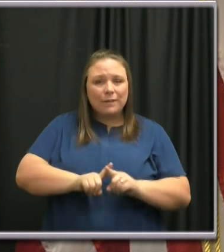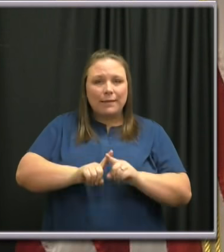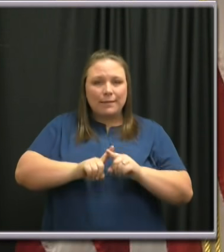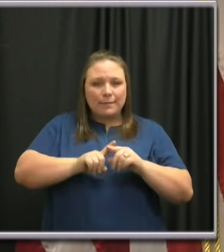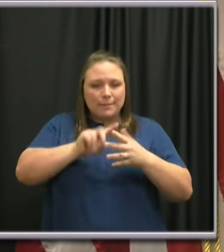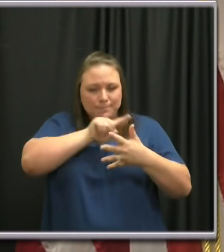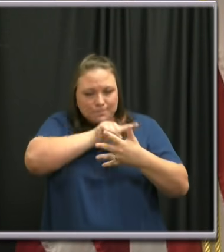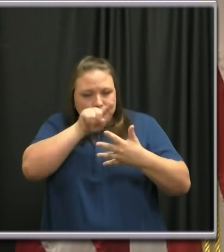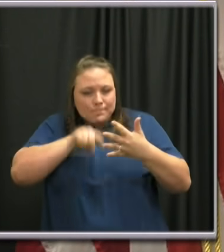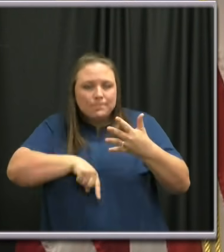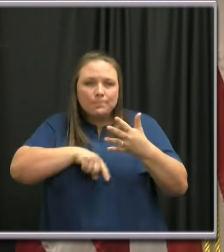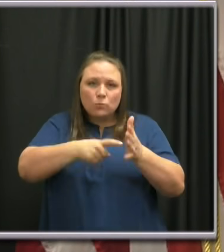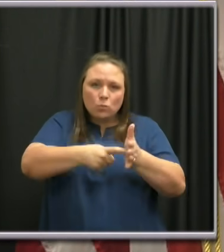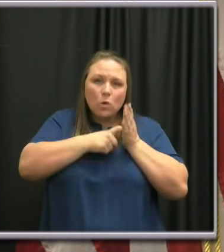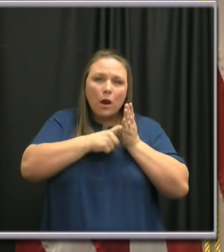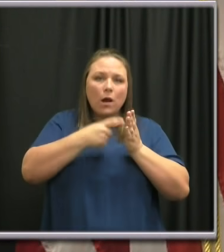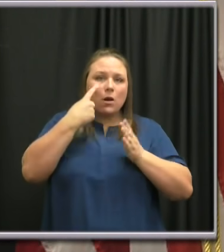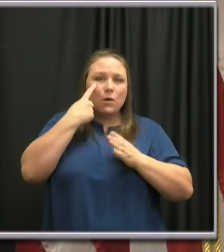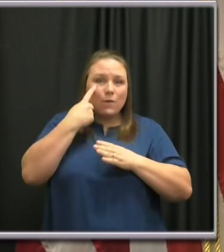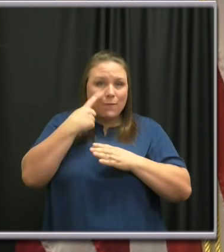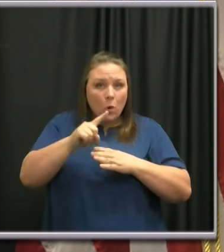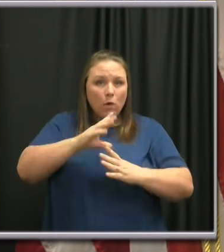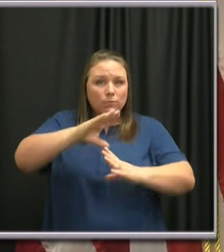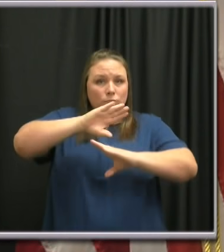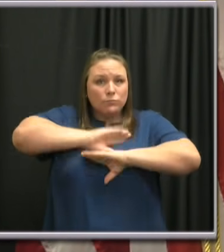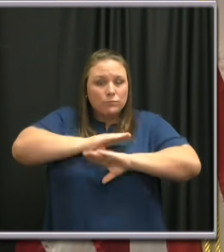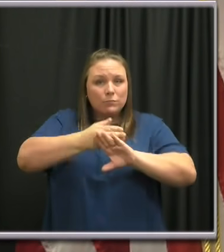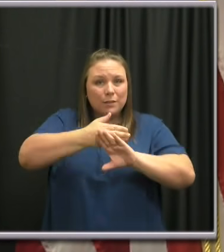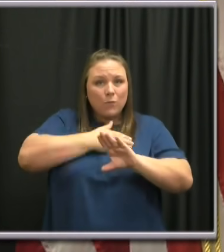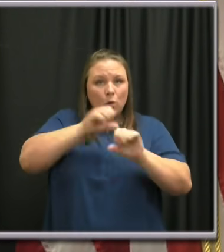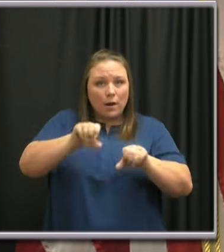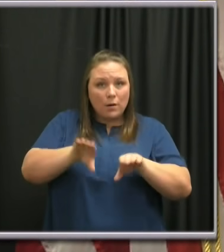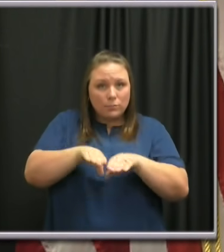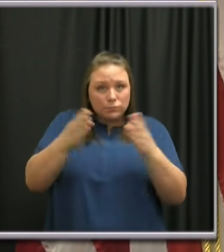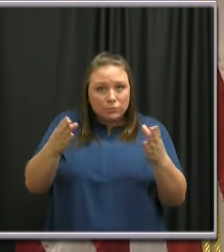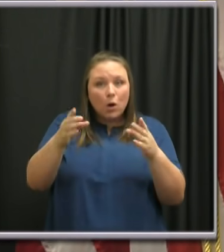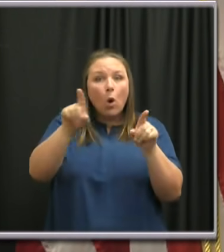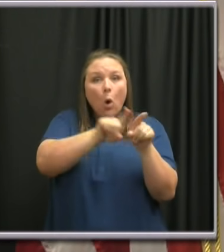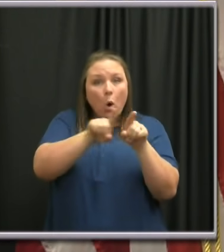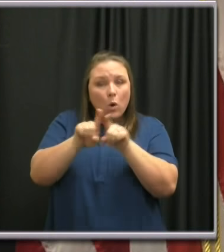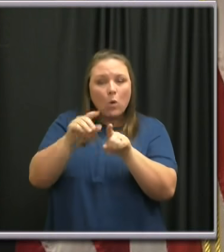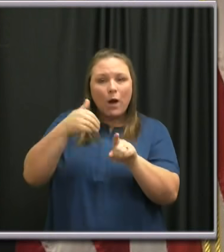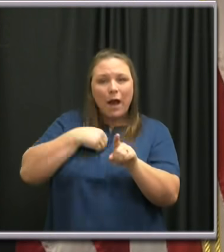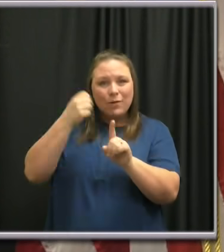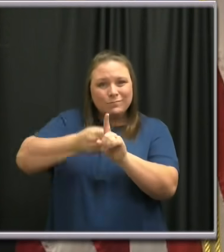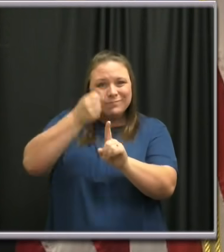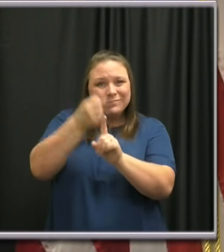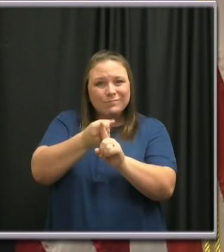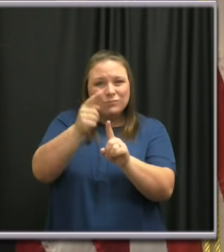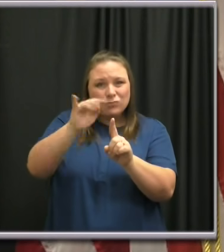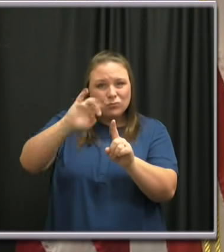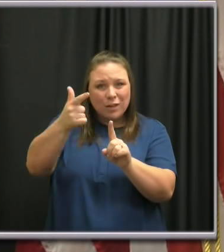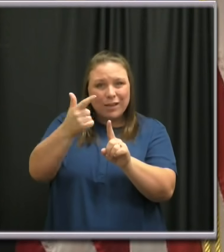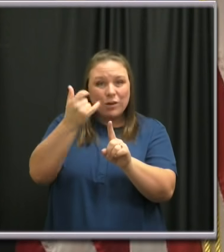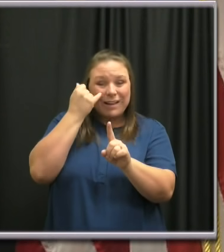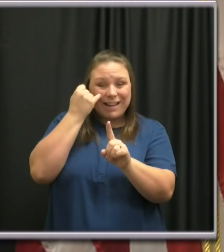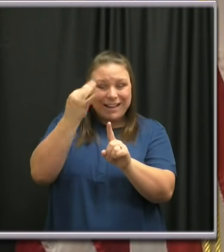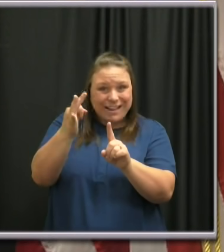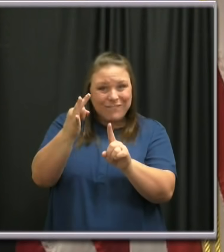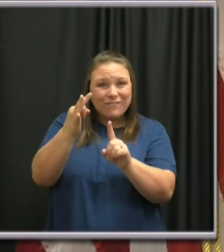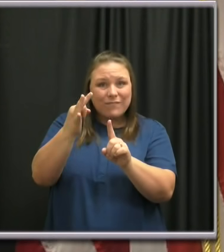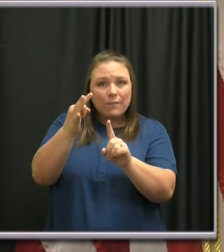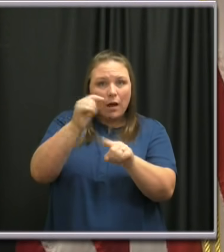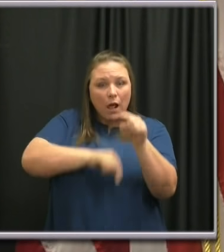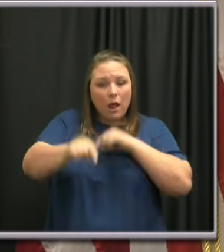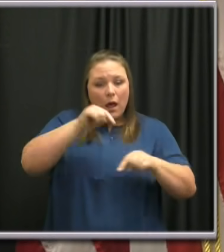reopening our community in stages with built-in triggers to revert to previous phases to protect public health